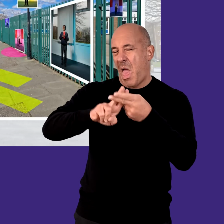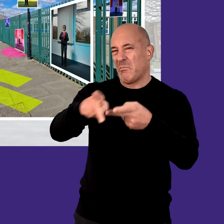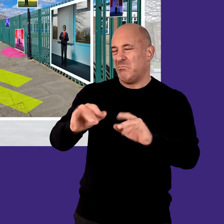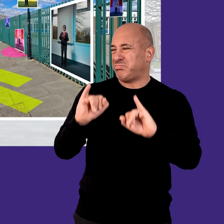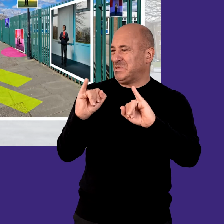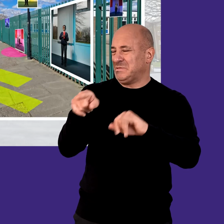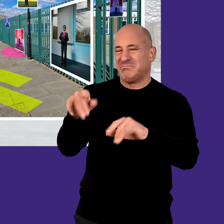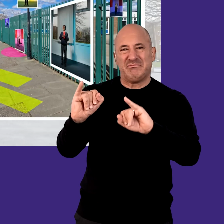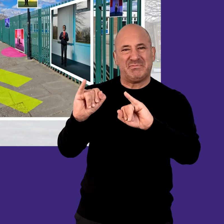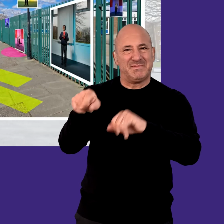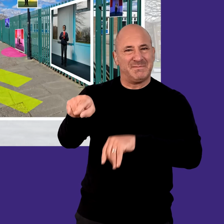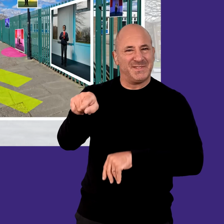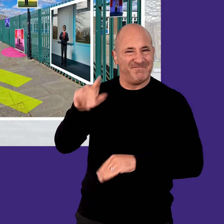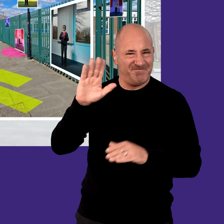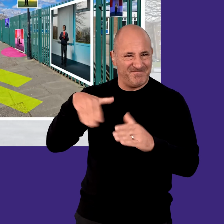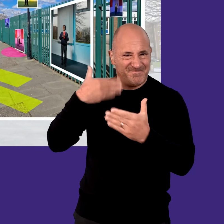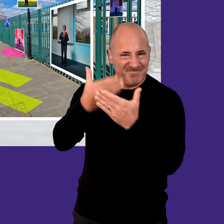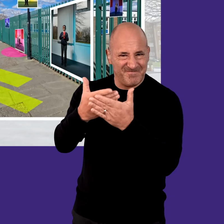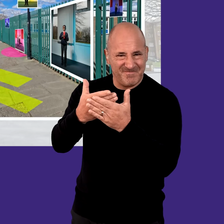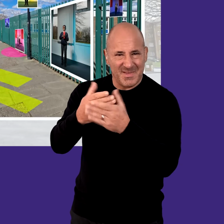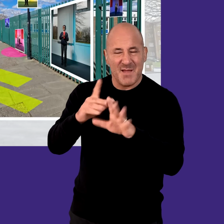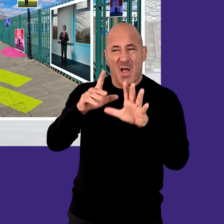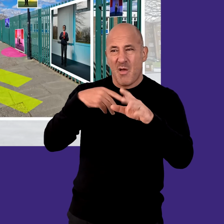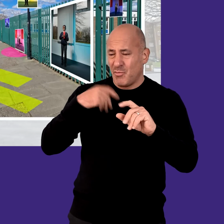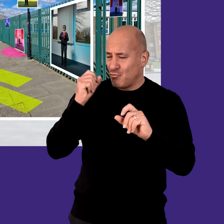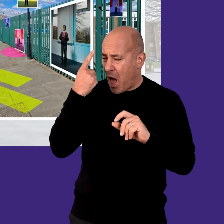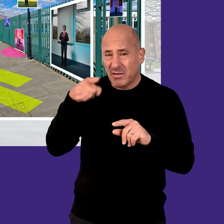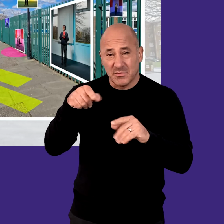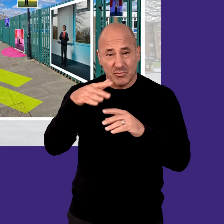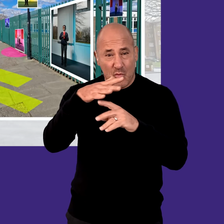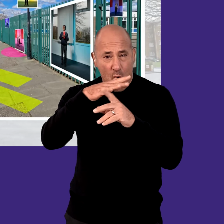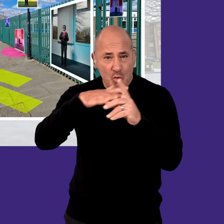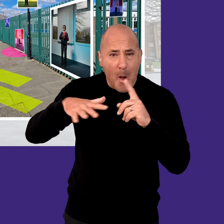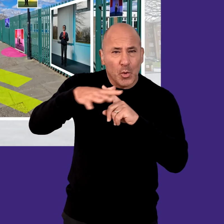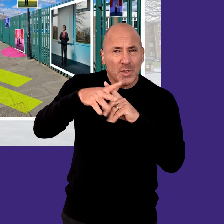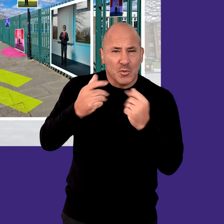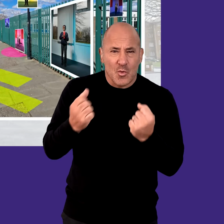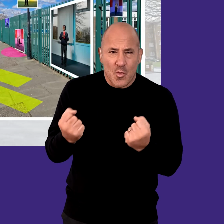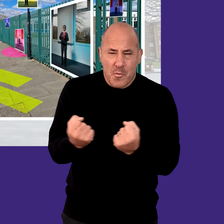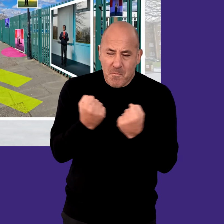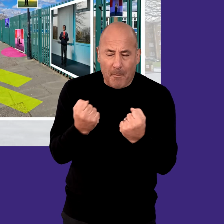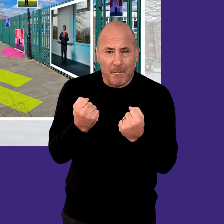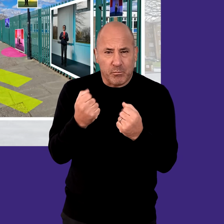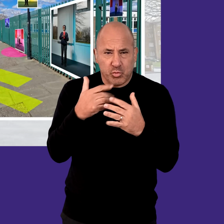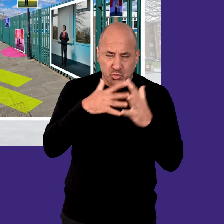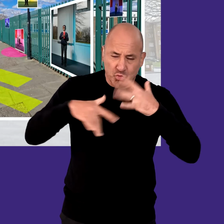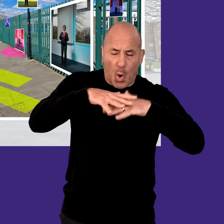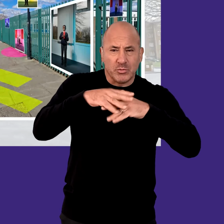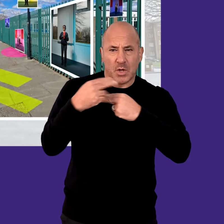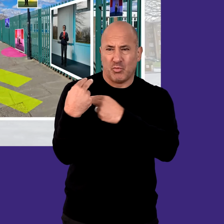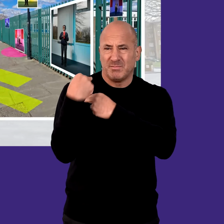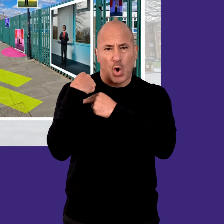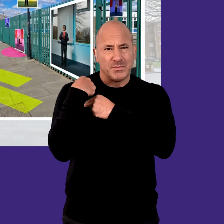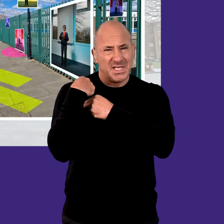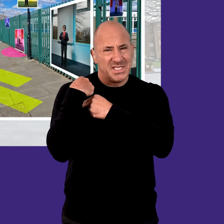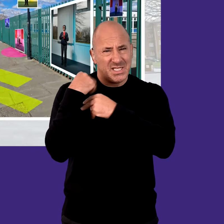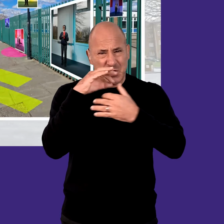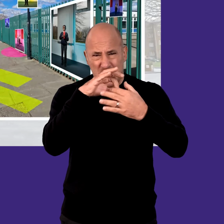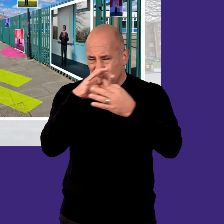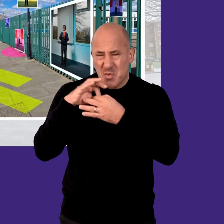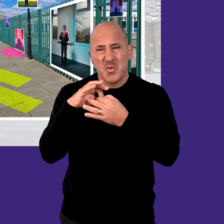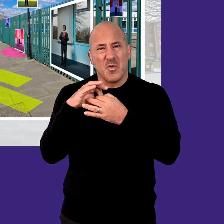is that, yes, it has a long-term negative stigma attached to it. But what we've found is that the community has a really